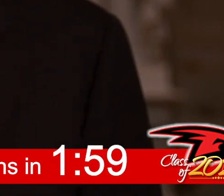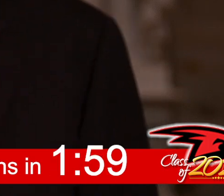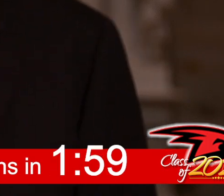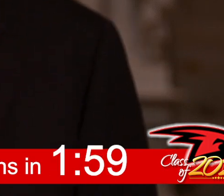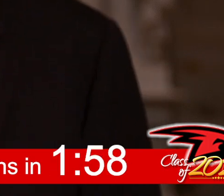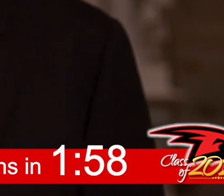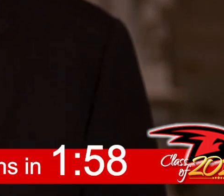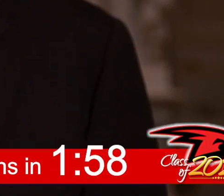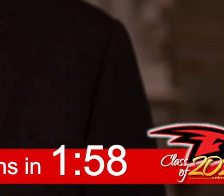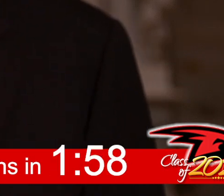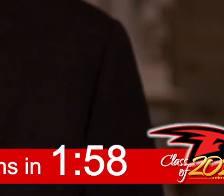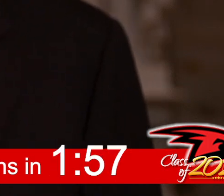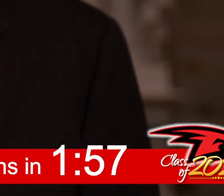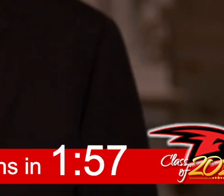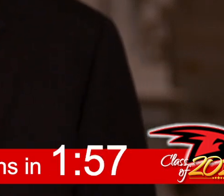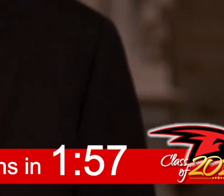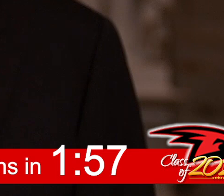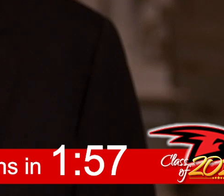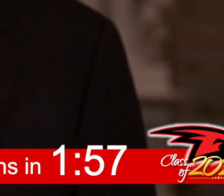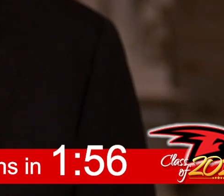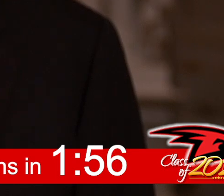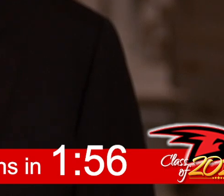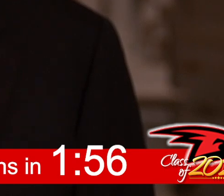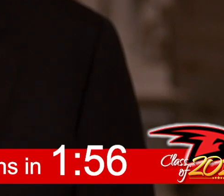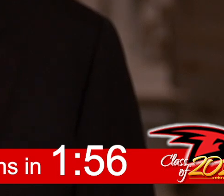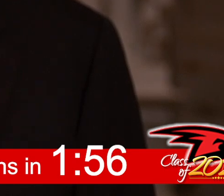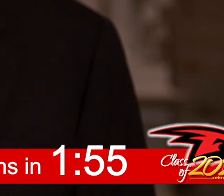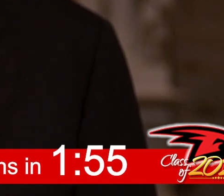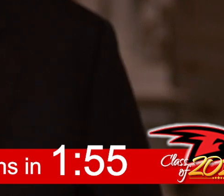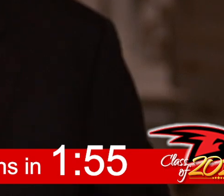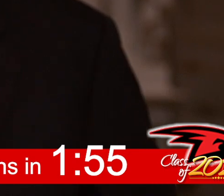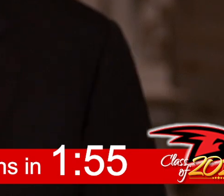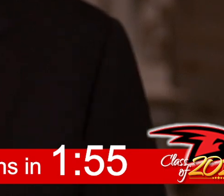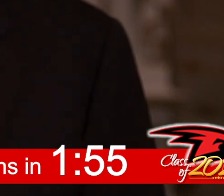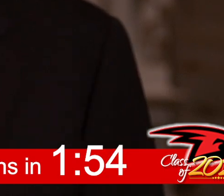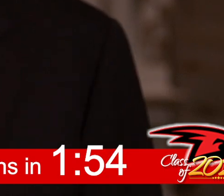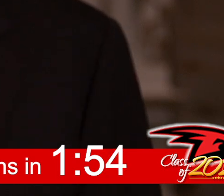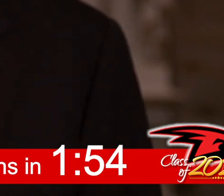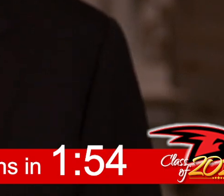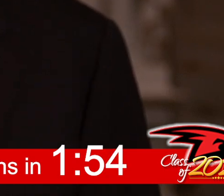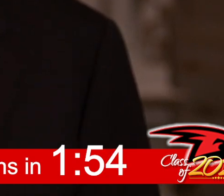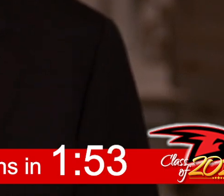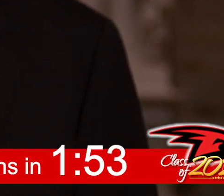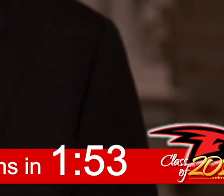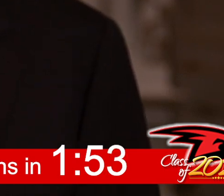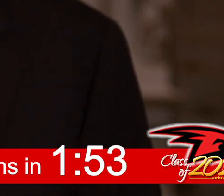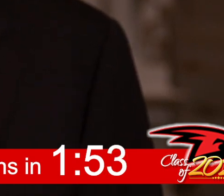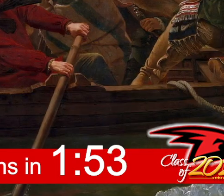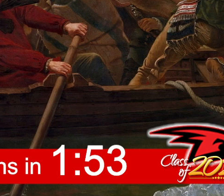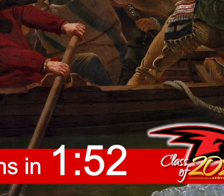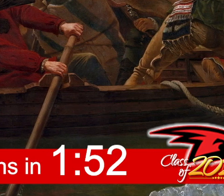this unprecedented pandemic, which we're all experiencing. We're going to need all of you to help, as a matter of fact, to